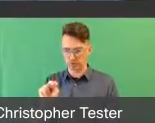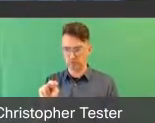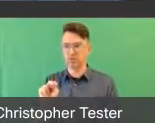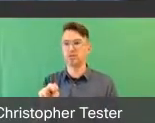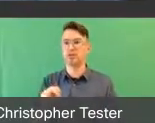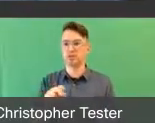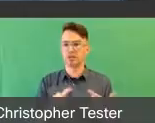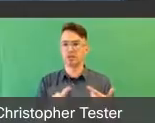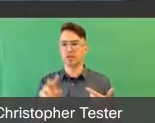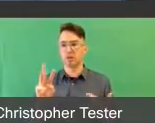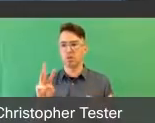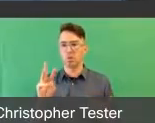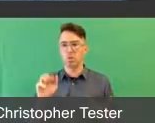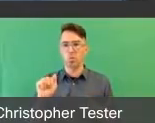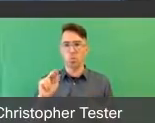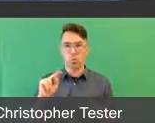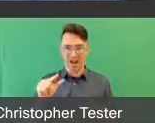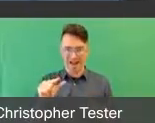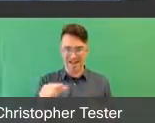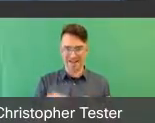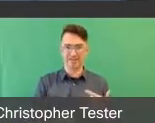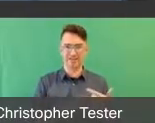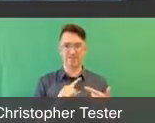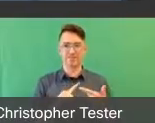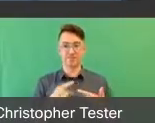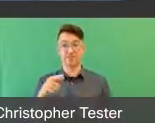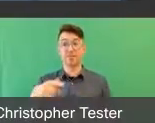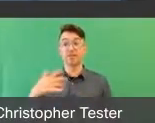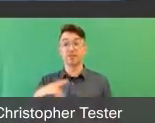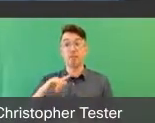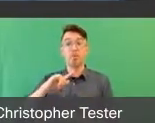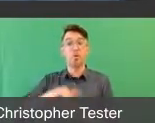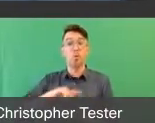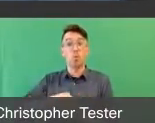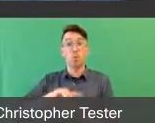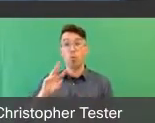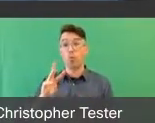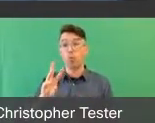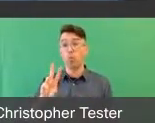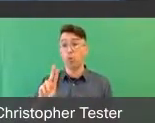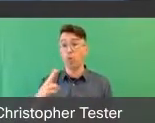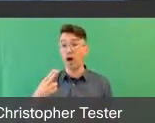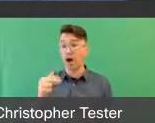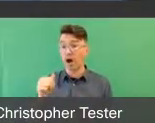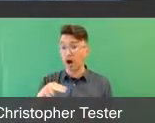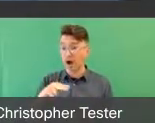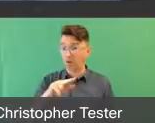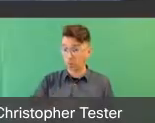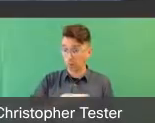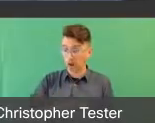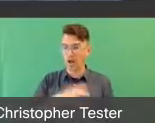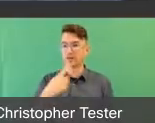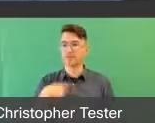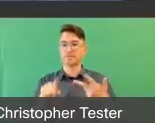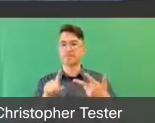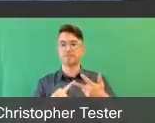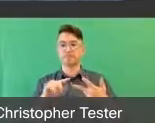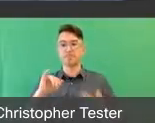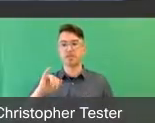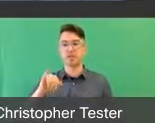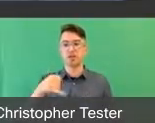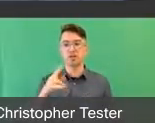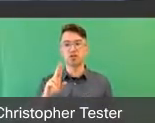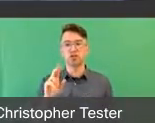of the Chinese Young Volunteers Association. And Justin, from the Philippines, is the director of Youth Voices Count, a network of